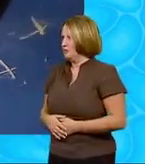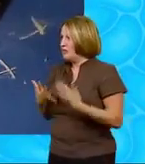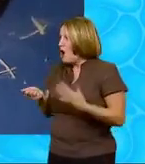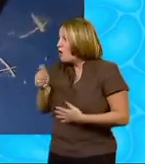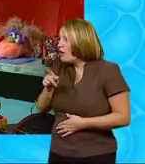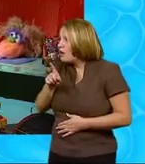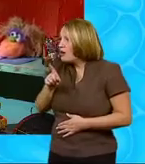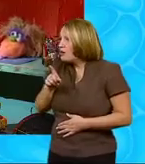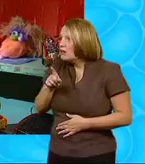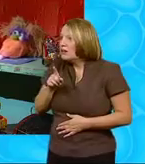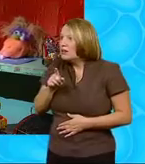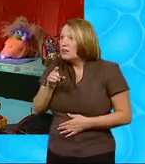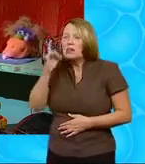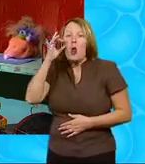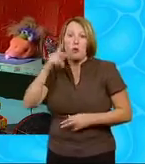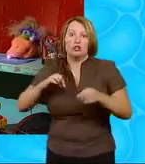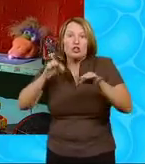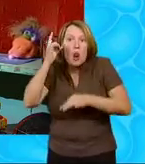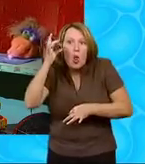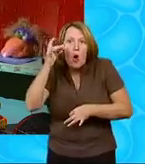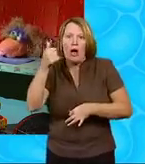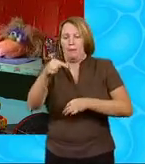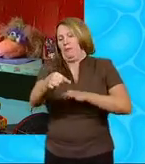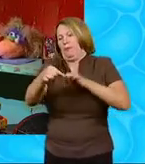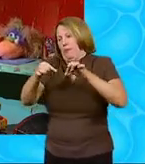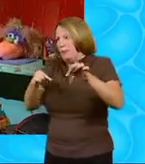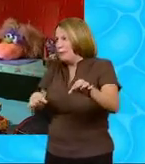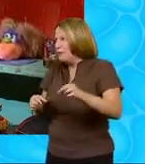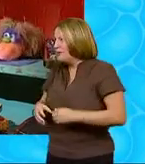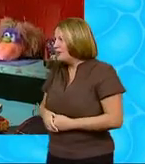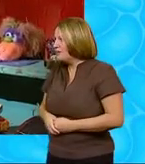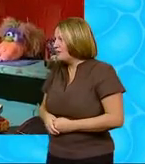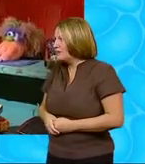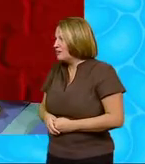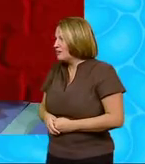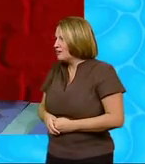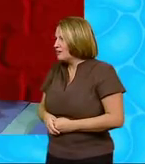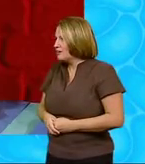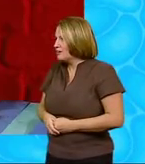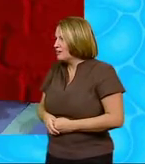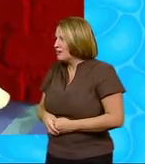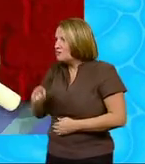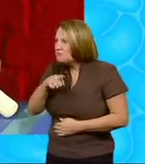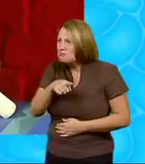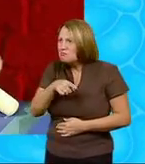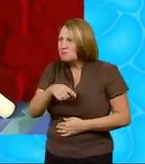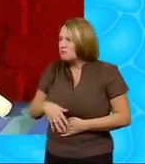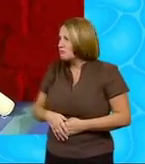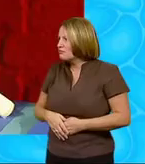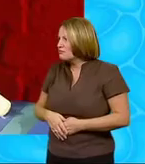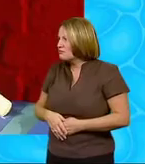please? Yes, there you go. Thank you. I'll take the purple one. Thank you. Oh. Okay. Oh.